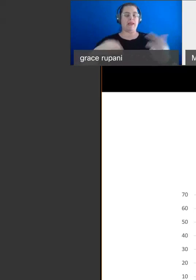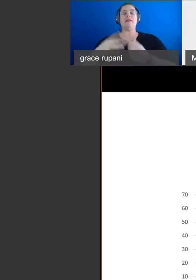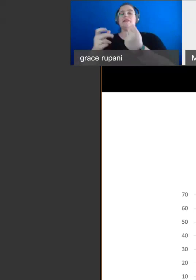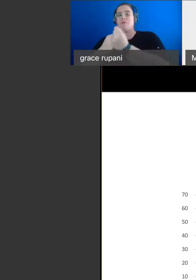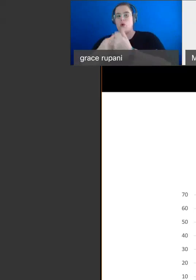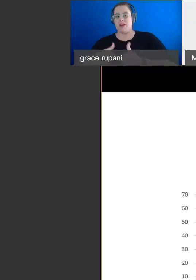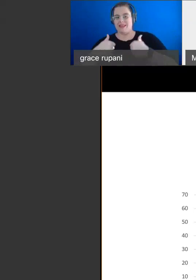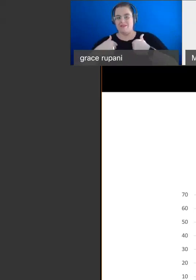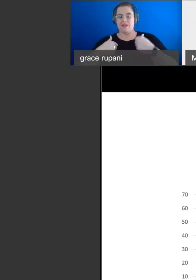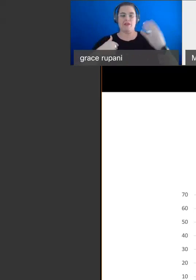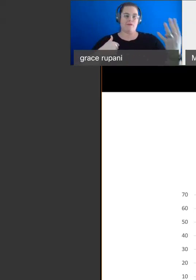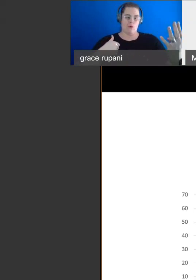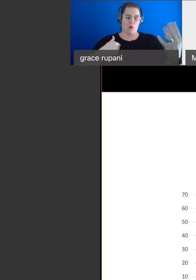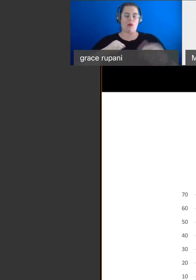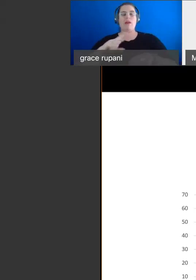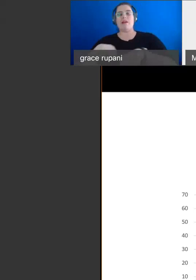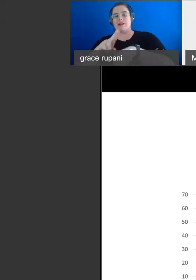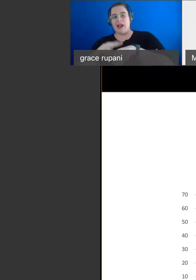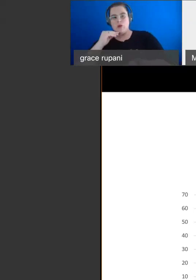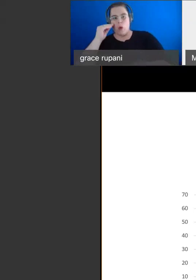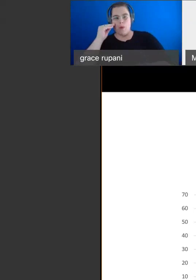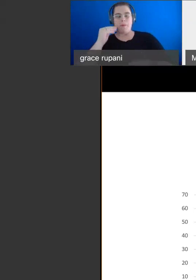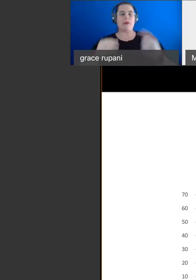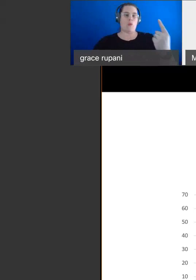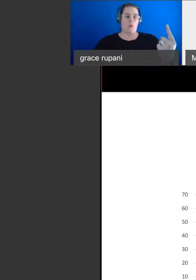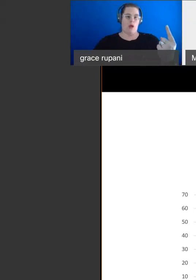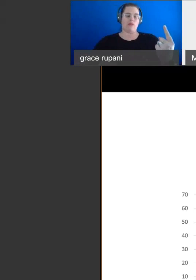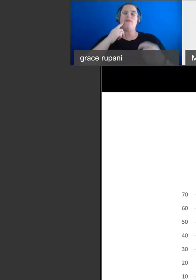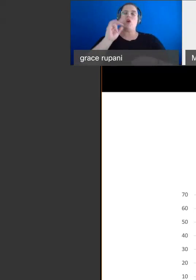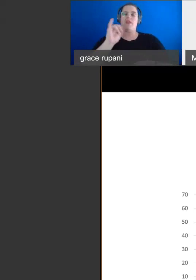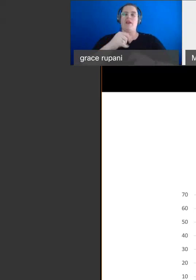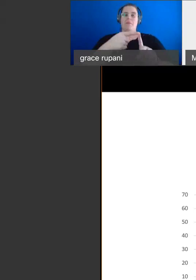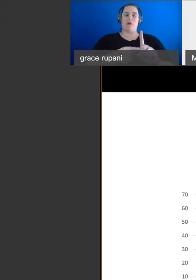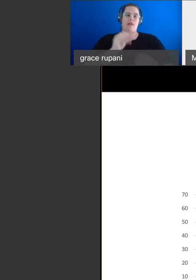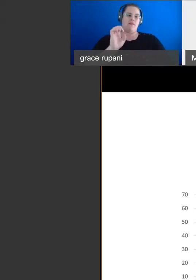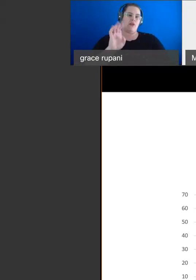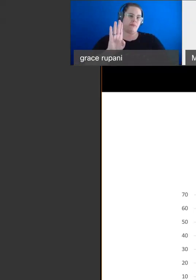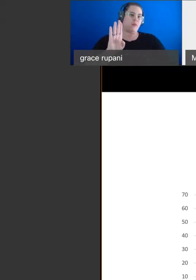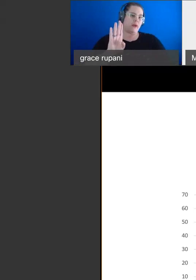natural homes 1 person in the month of February.